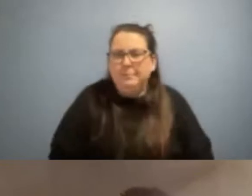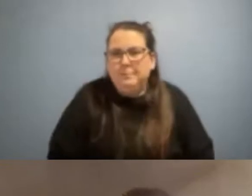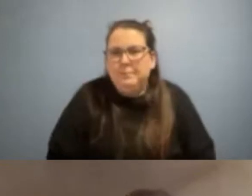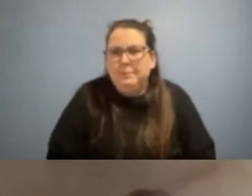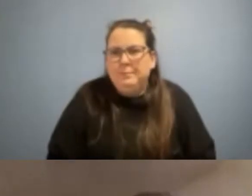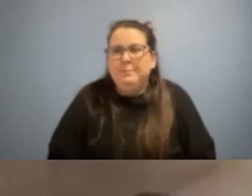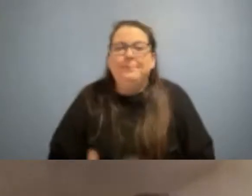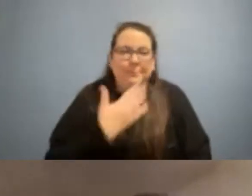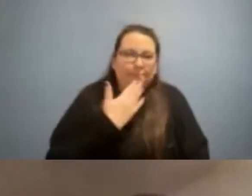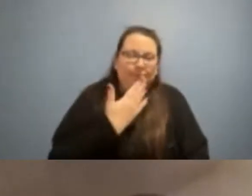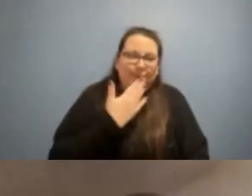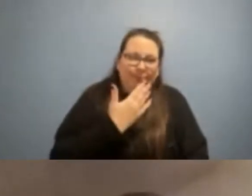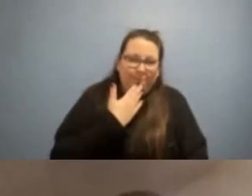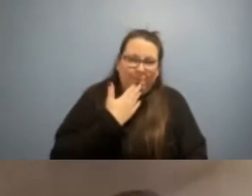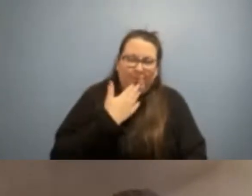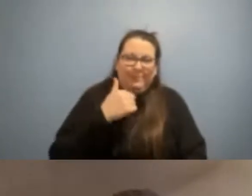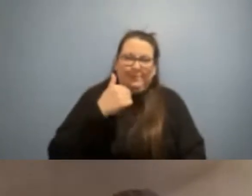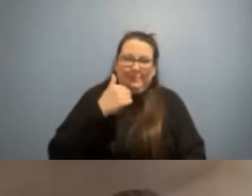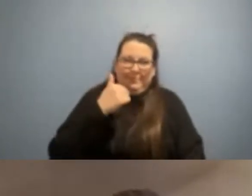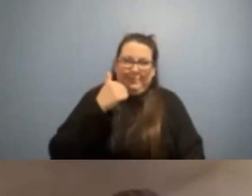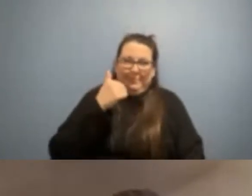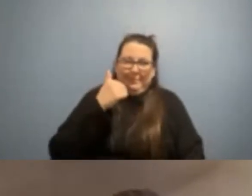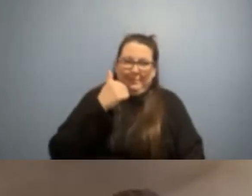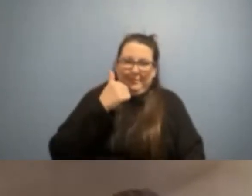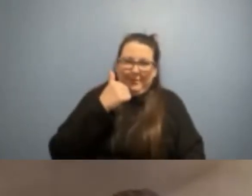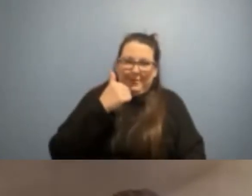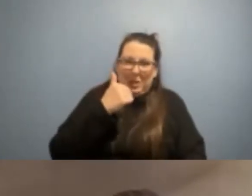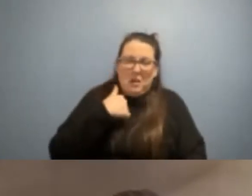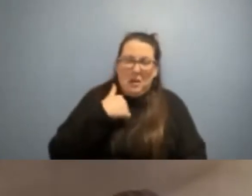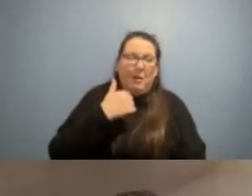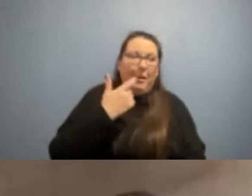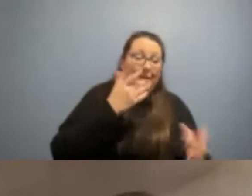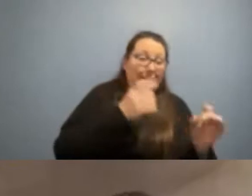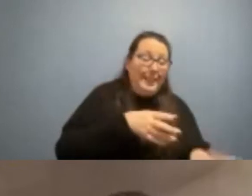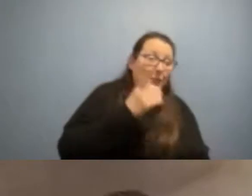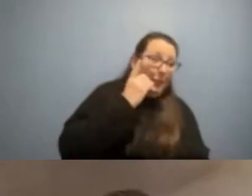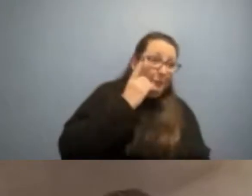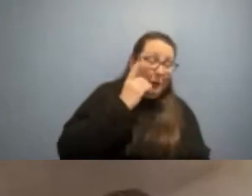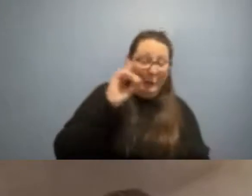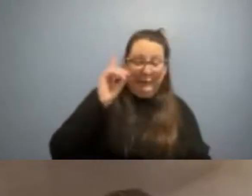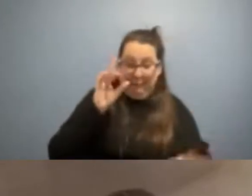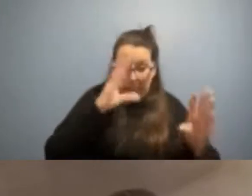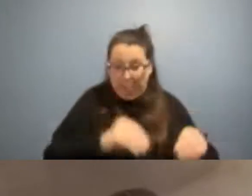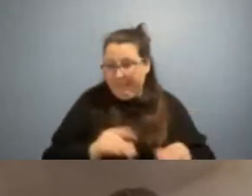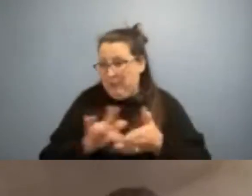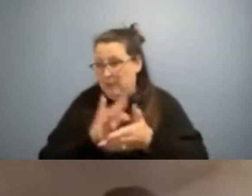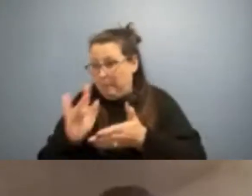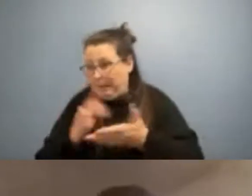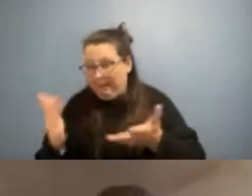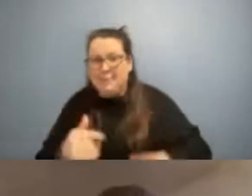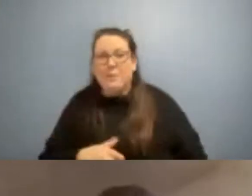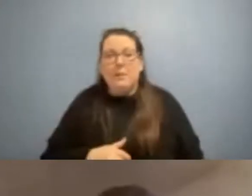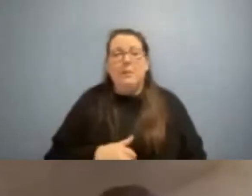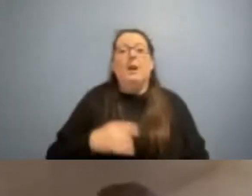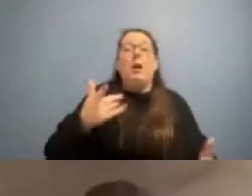Thanks very much. I was on the phone, that's died. I've come back on the iPad. So I just wanted to quickly say to everybody, this is